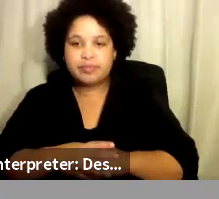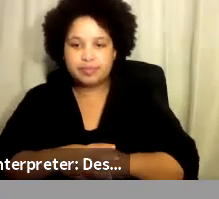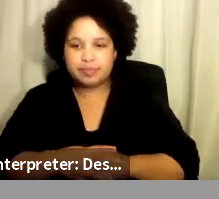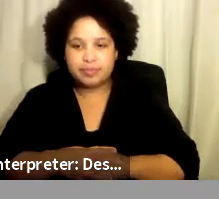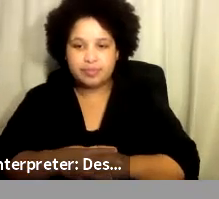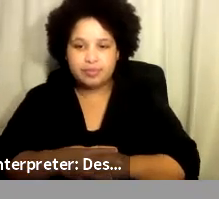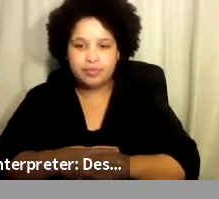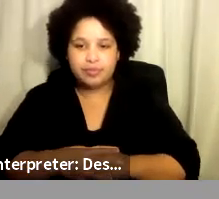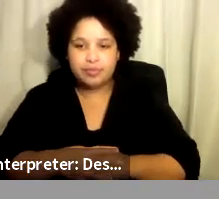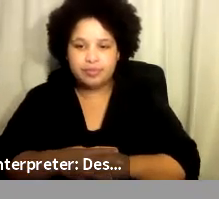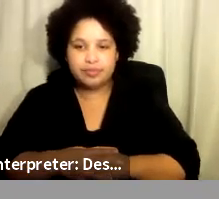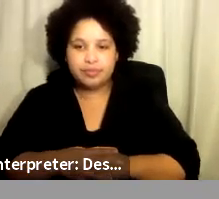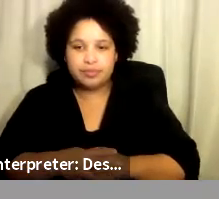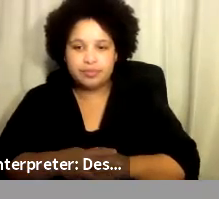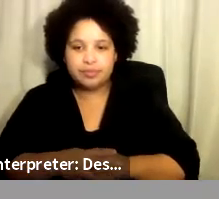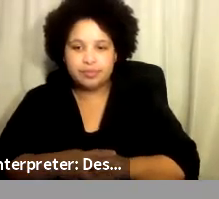916-566-3485.